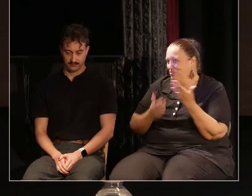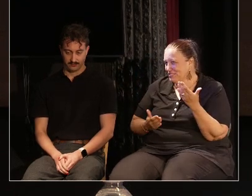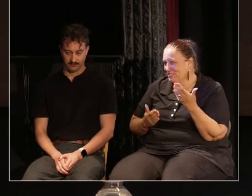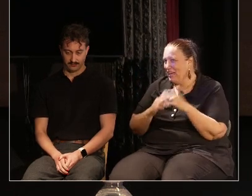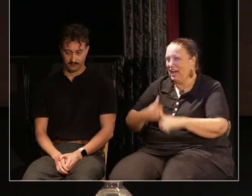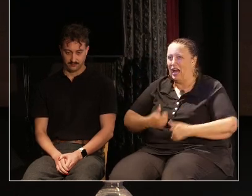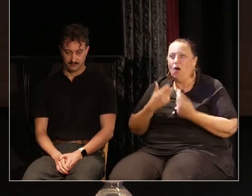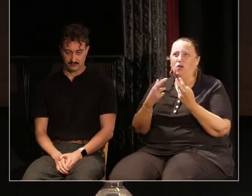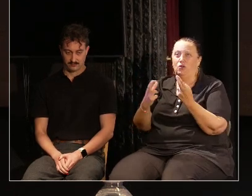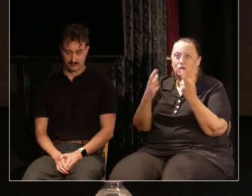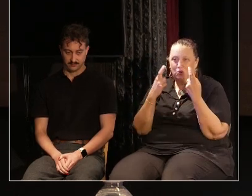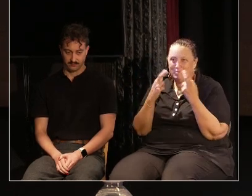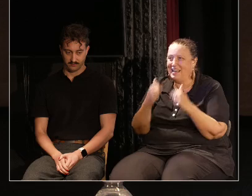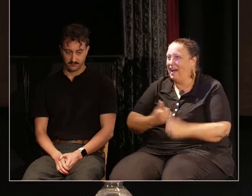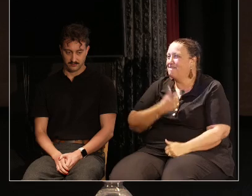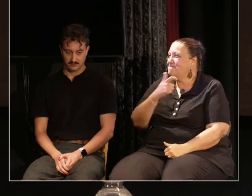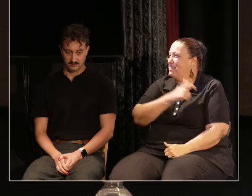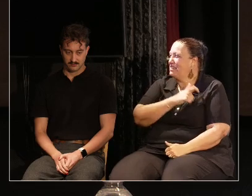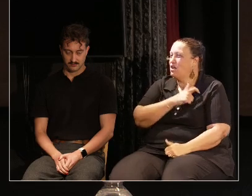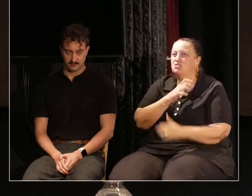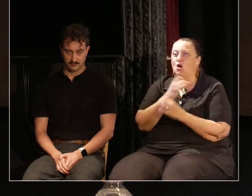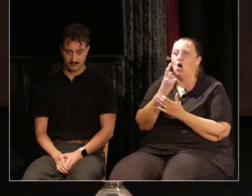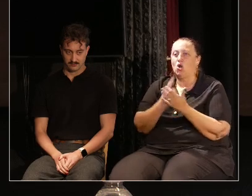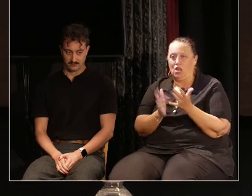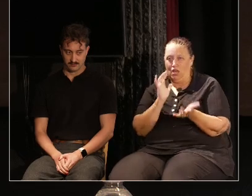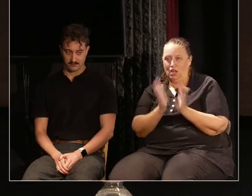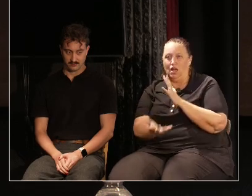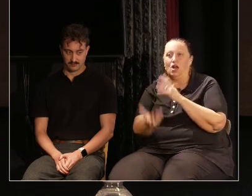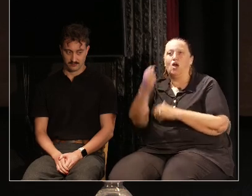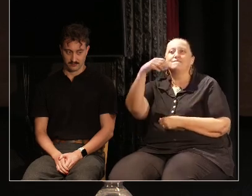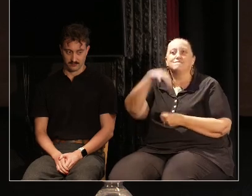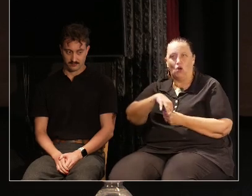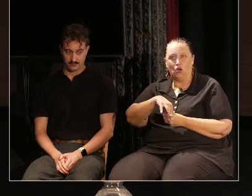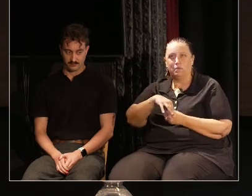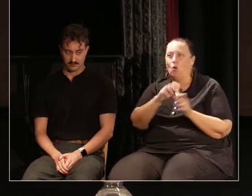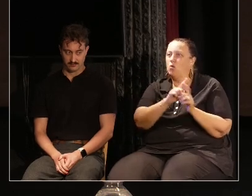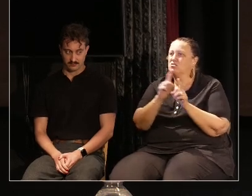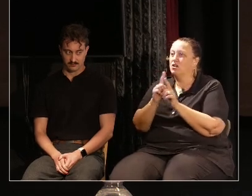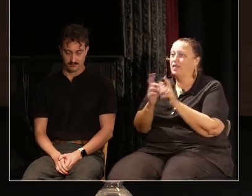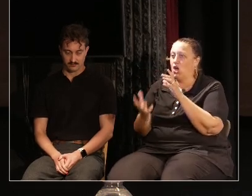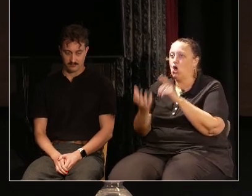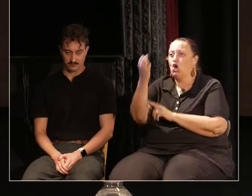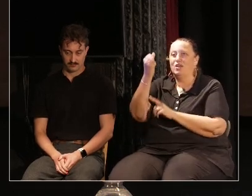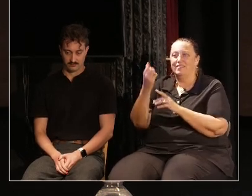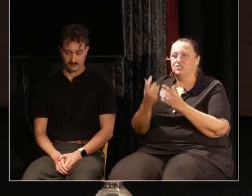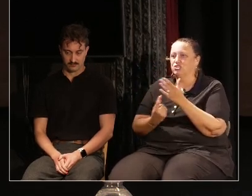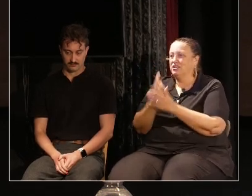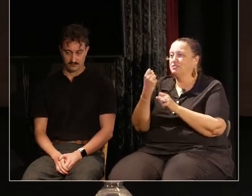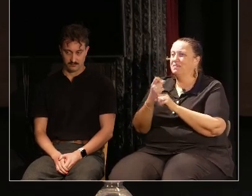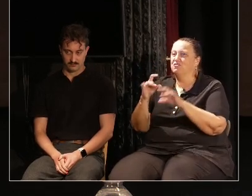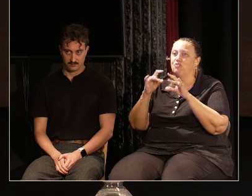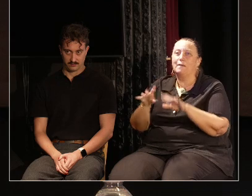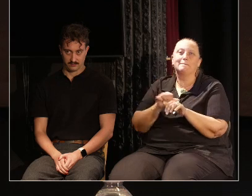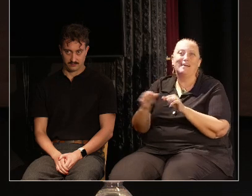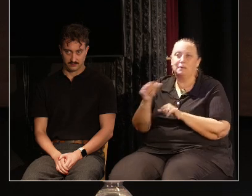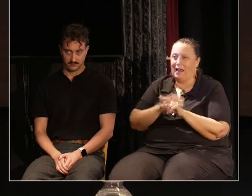our hopes and our fears, they don't just earn our votes, but they also earn the chance to make Australia a better place for everyone.